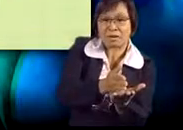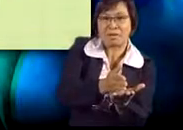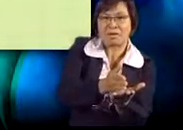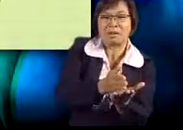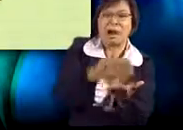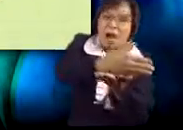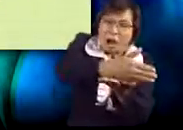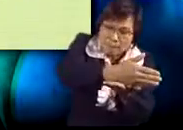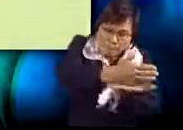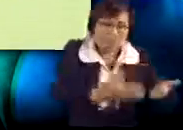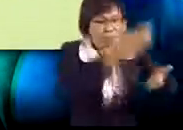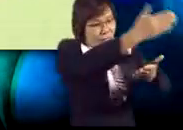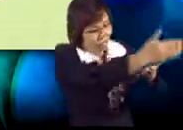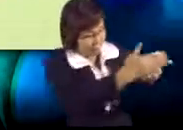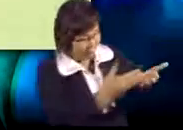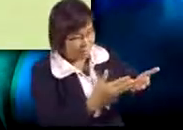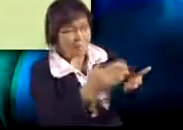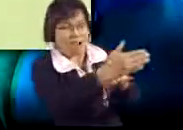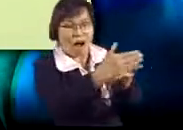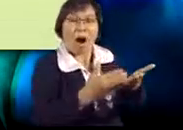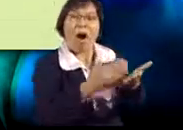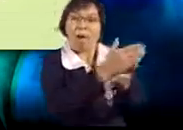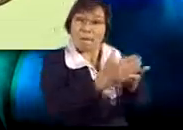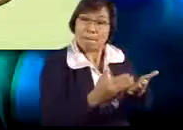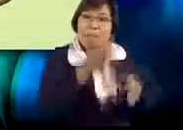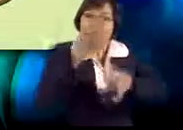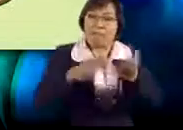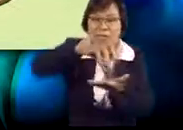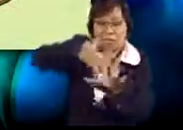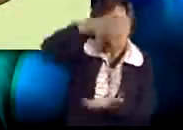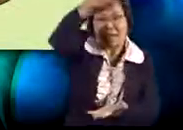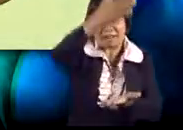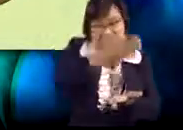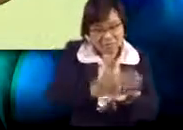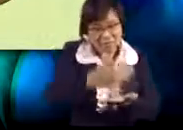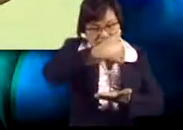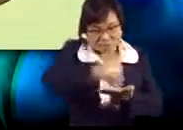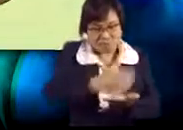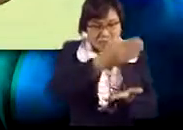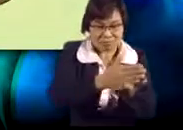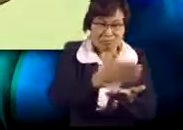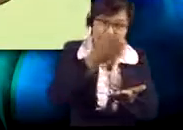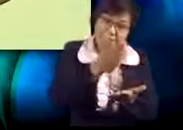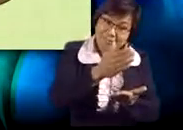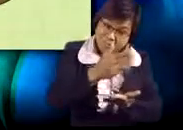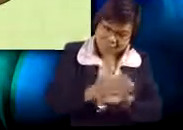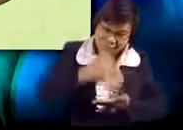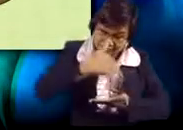fraction of the whole sandwich. And if I cut a cake into four equal